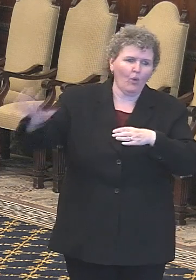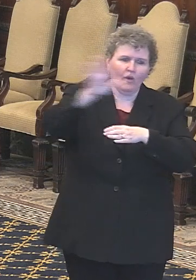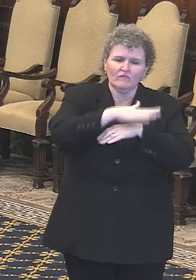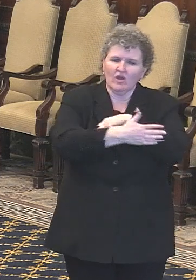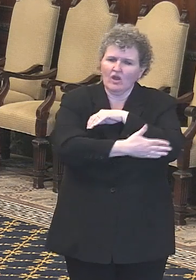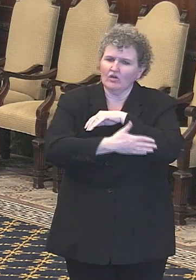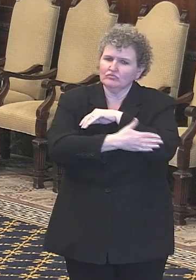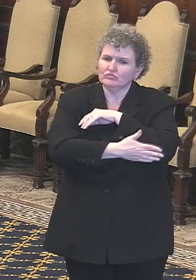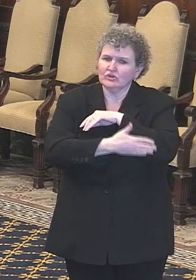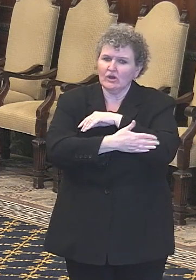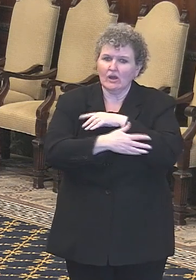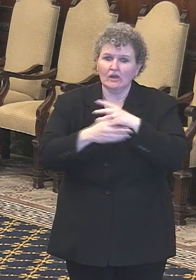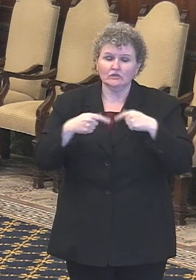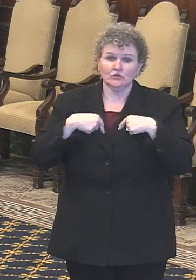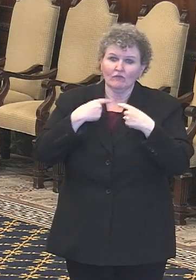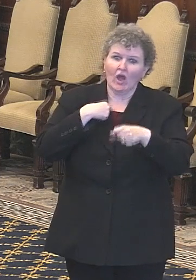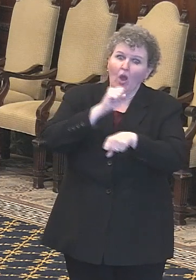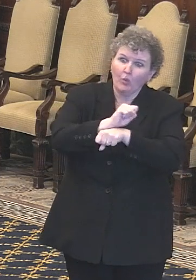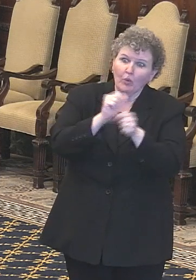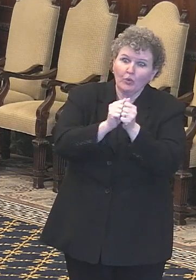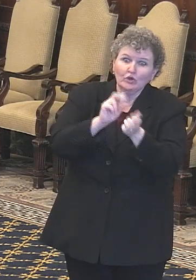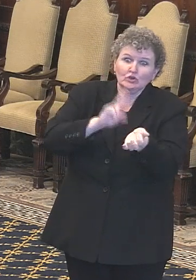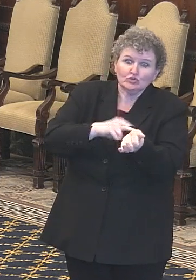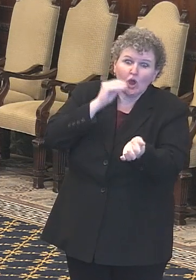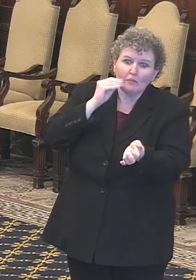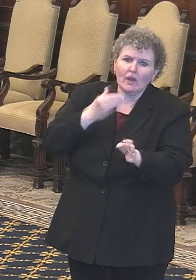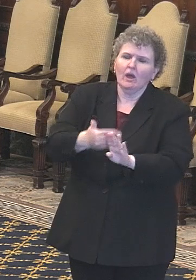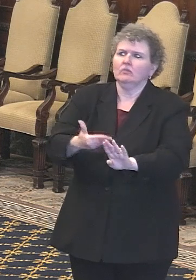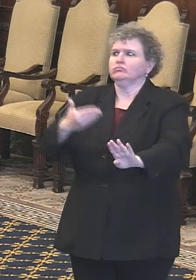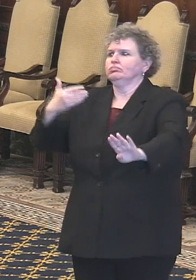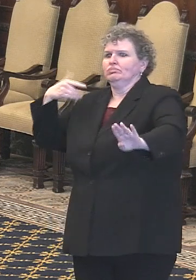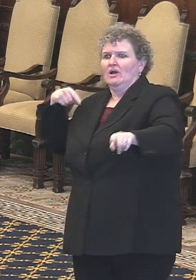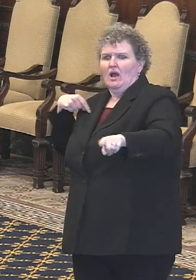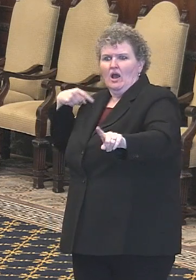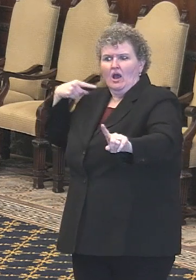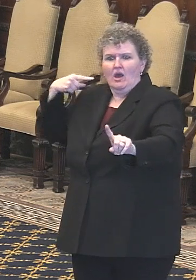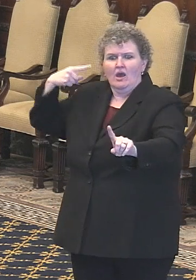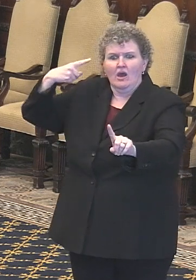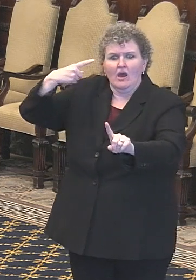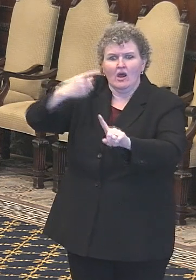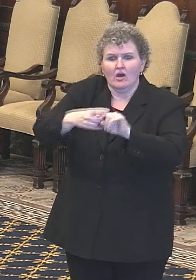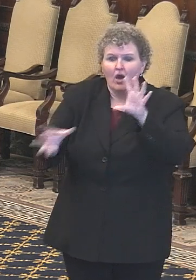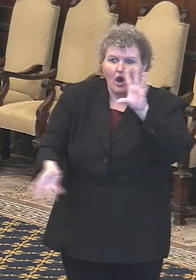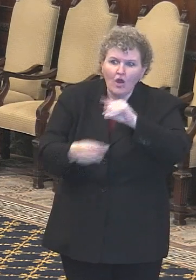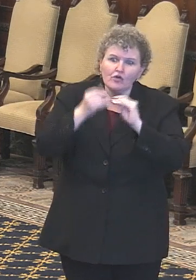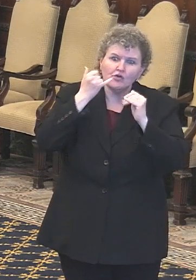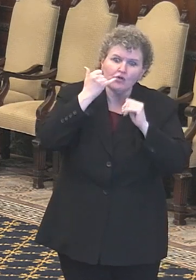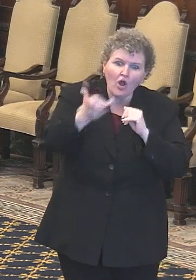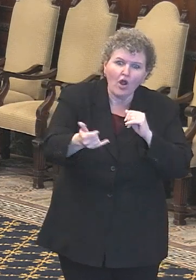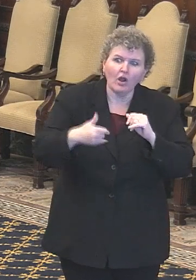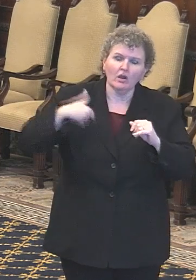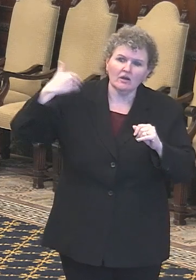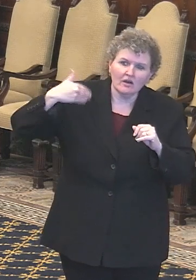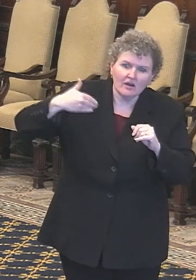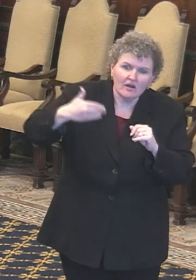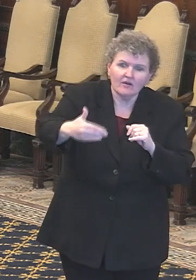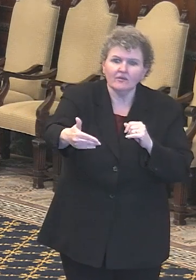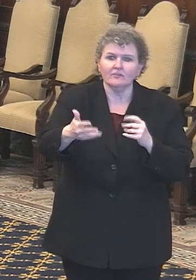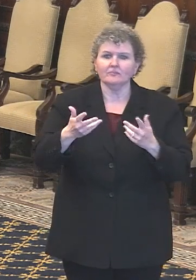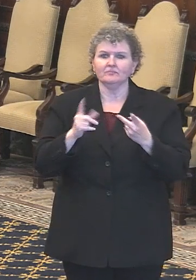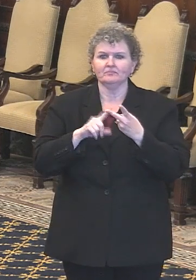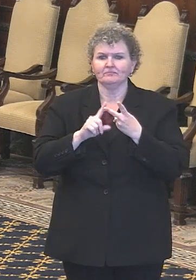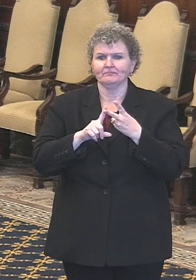you guys again. I wanted to touch base. I think you mentioned a little bit about it very early on, and I just want to round it out and make sure I